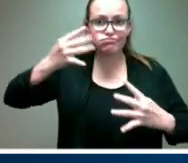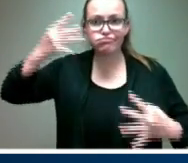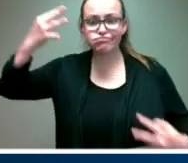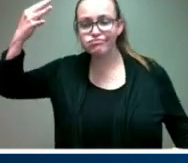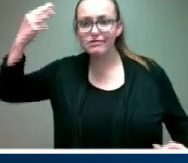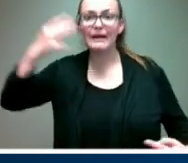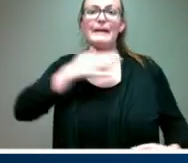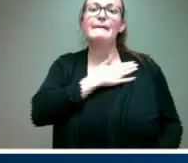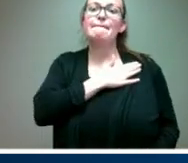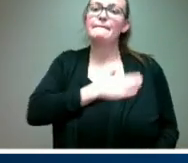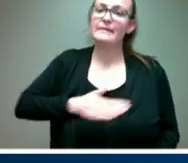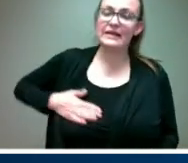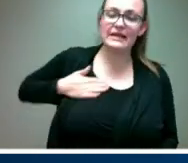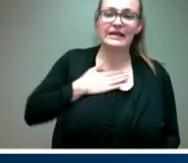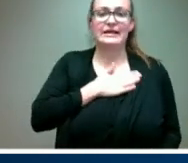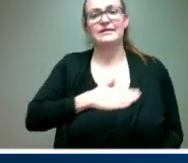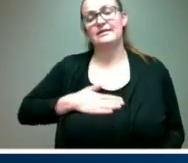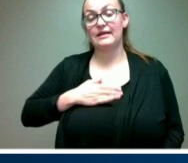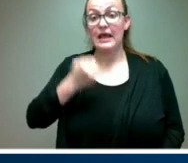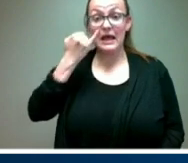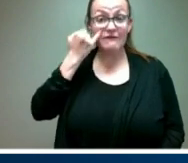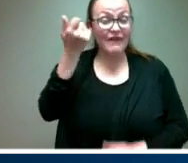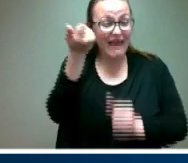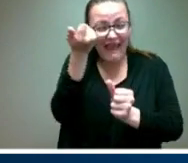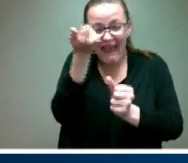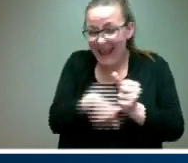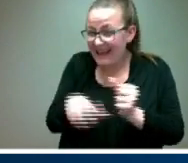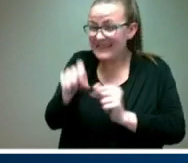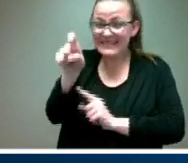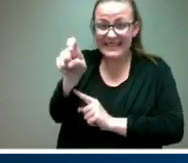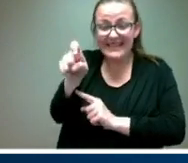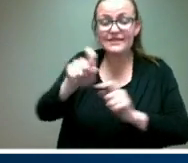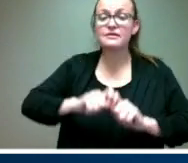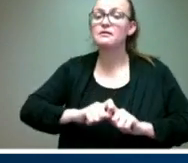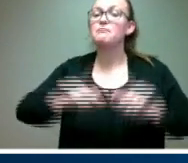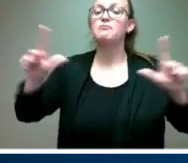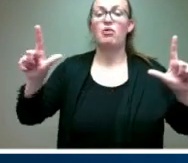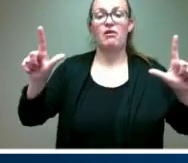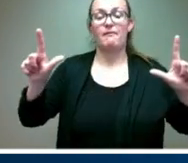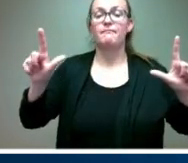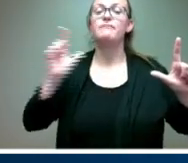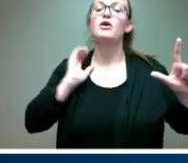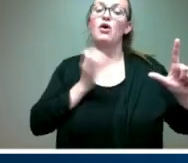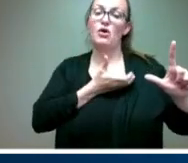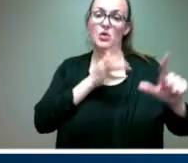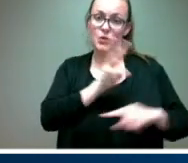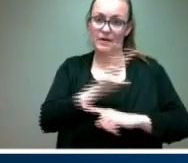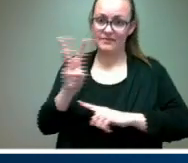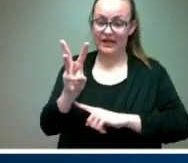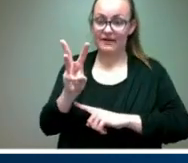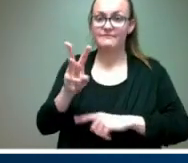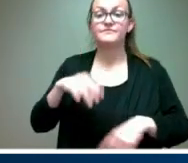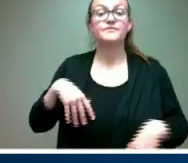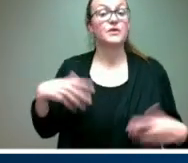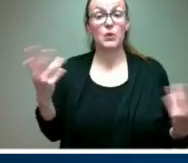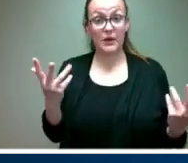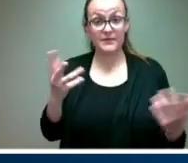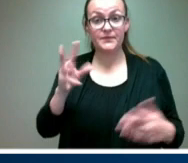site be the first site you go to, because you might not need another site. And that's